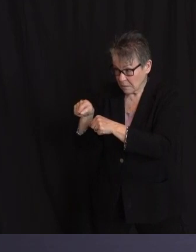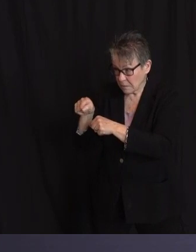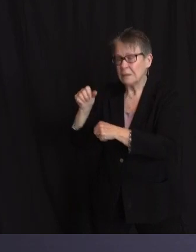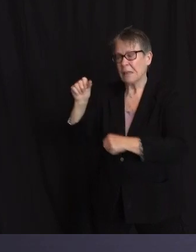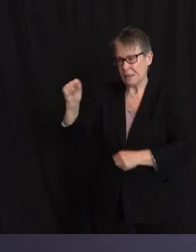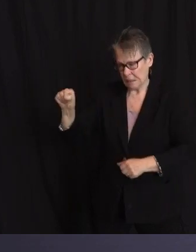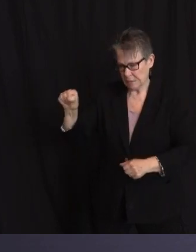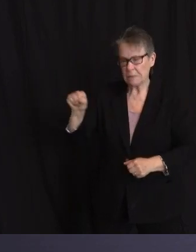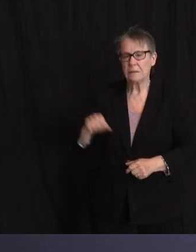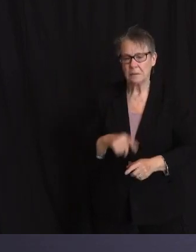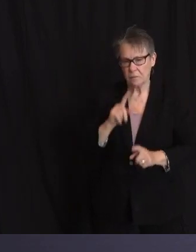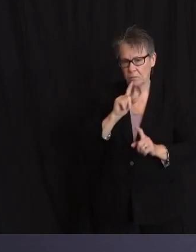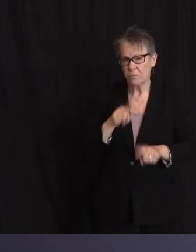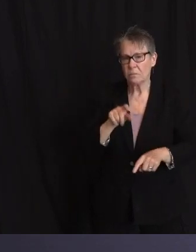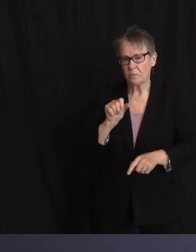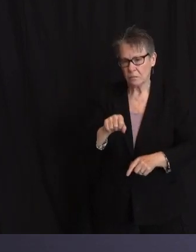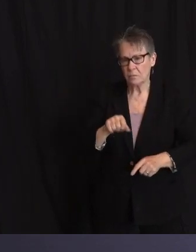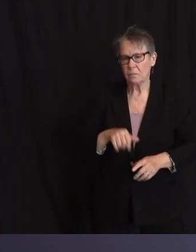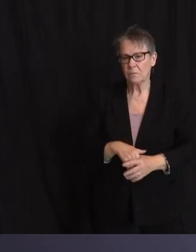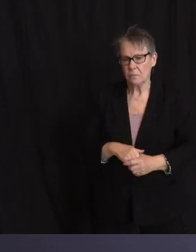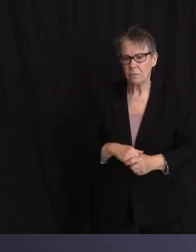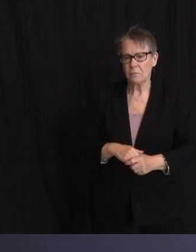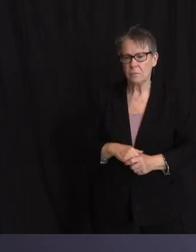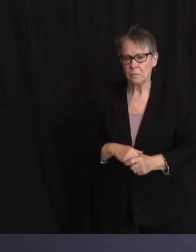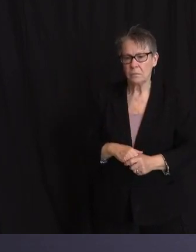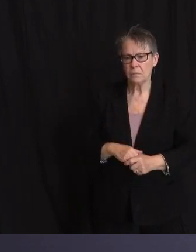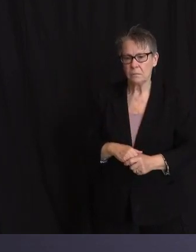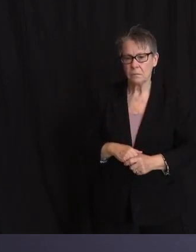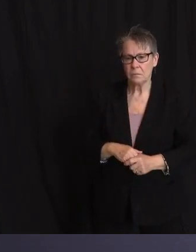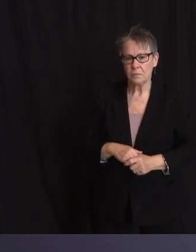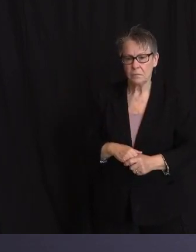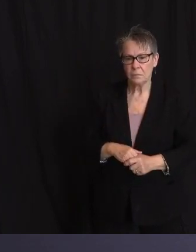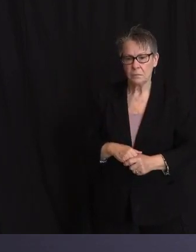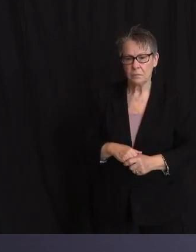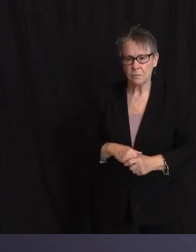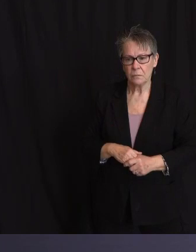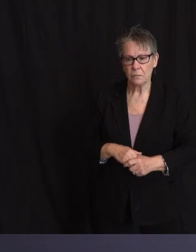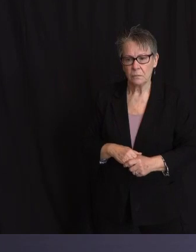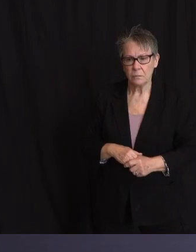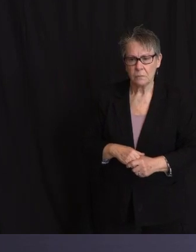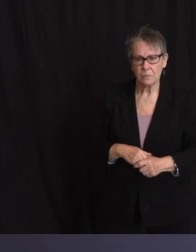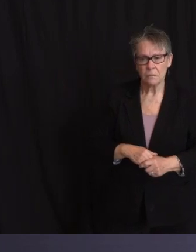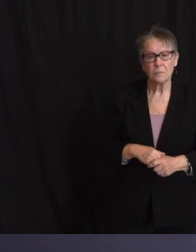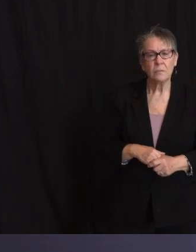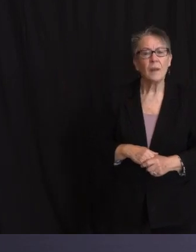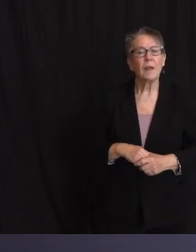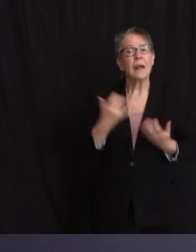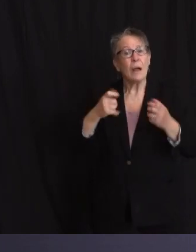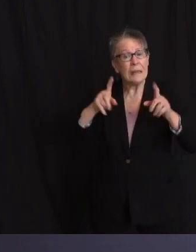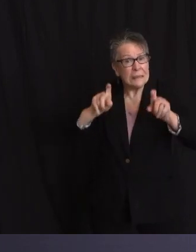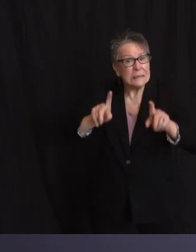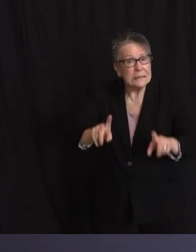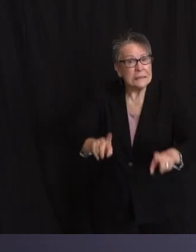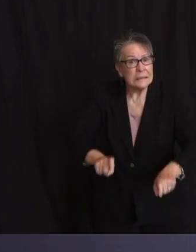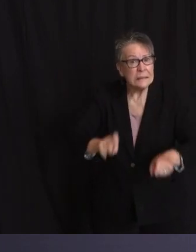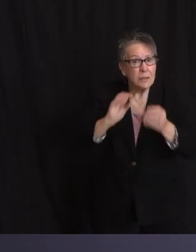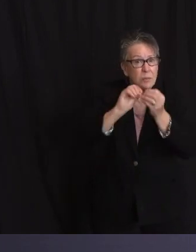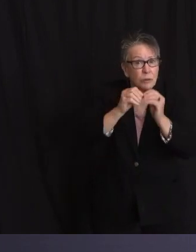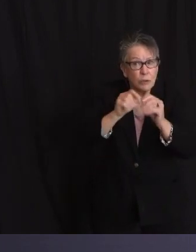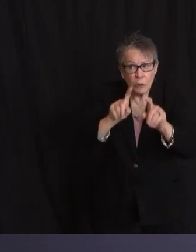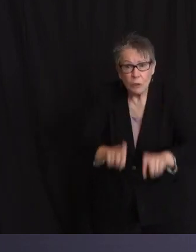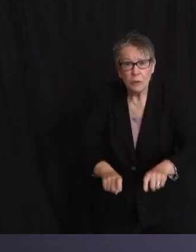testing increase. Is next month, May, at some point, do we think maybe, or is it going to be June? Any sense at all?